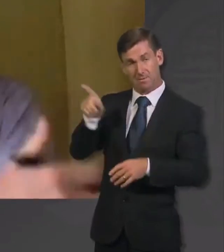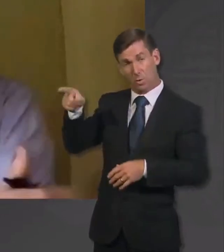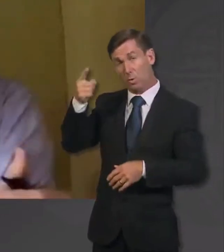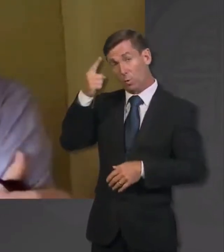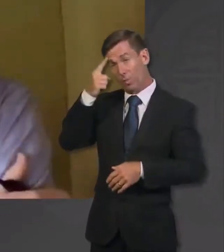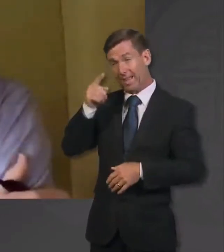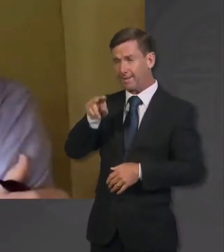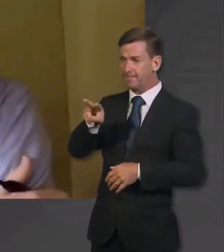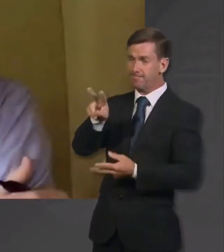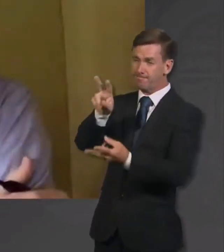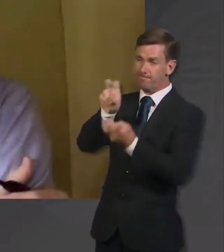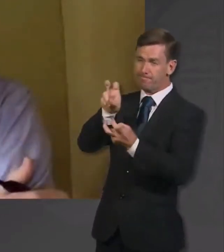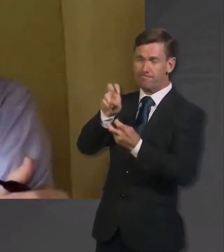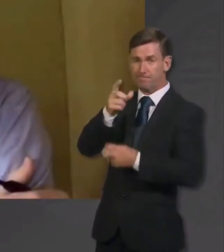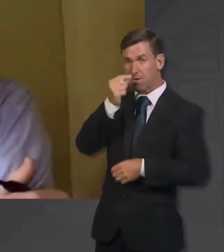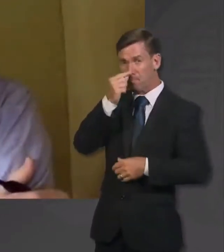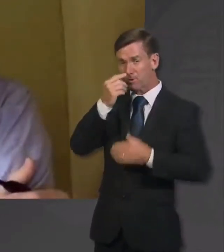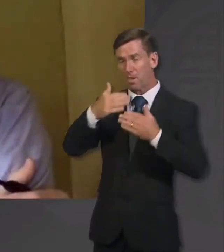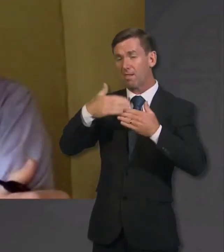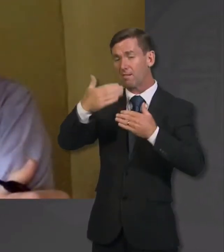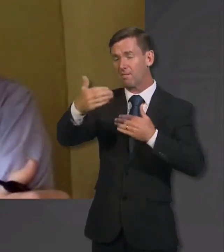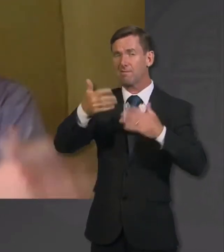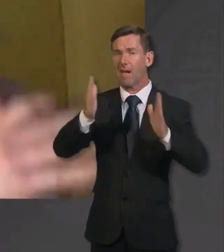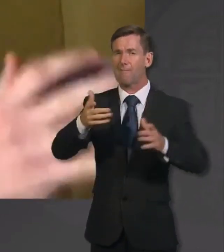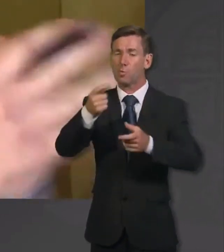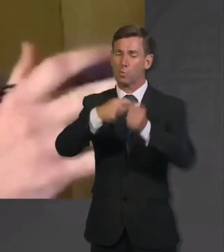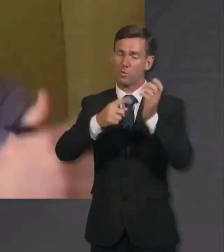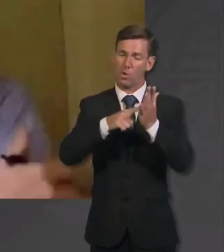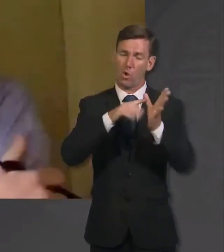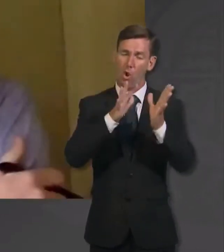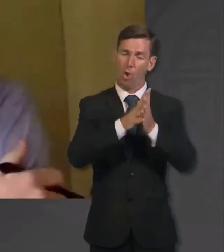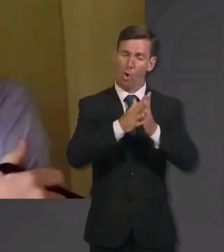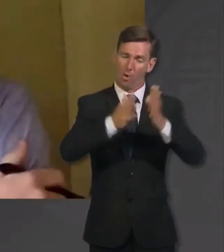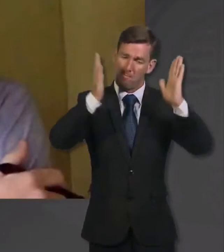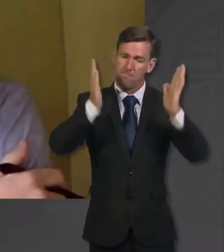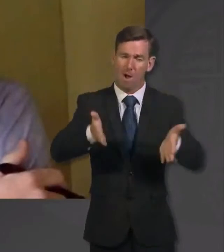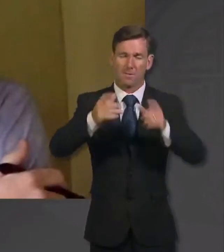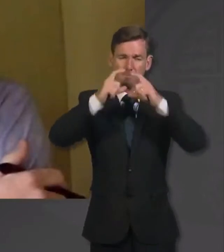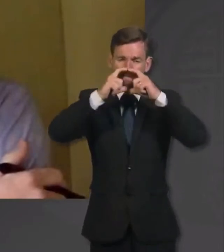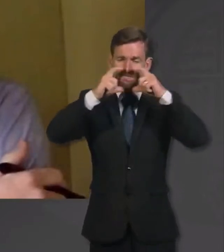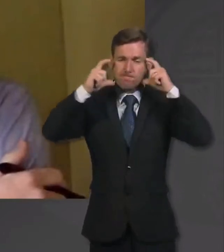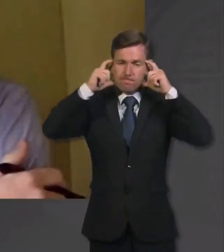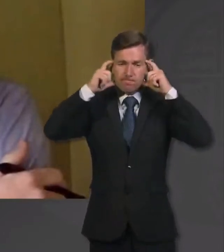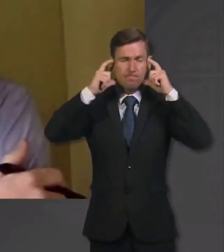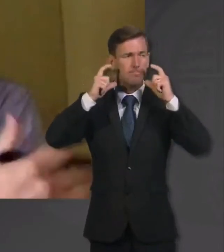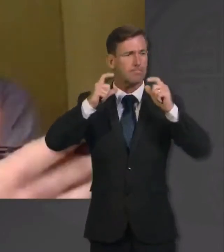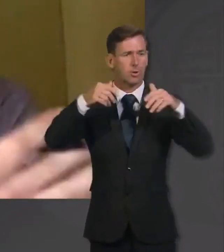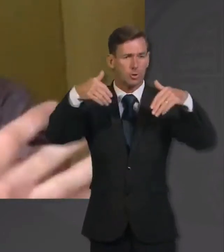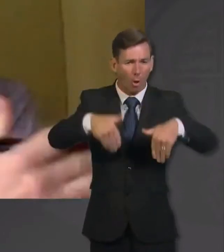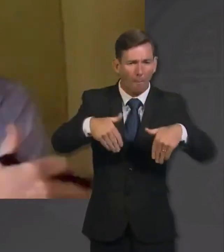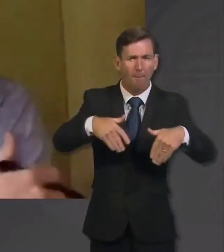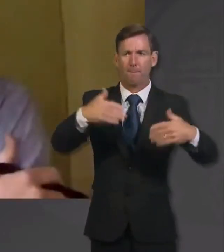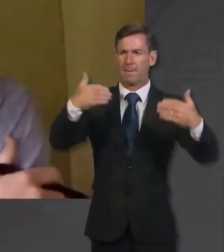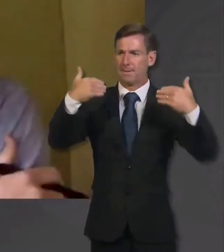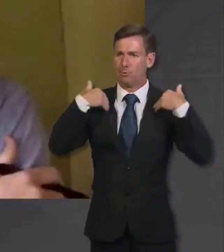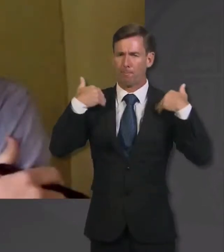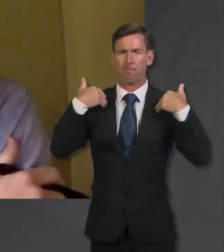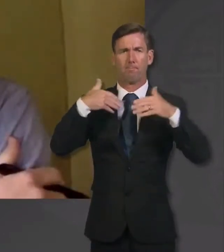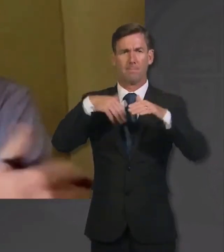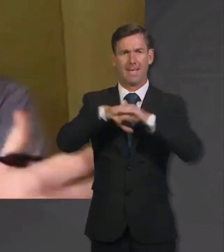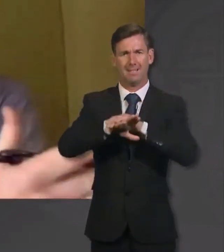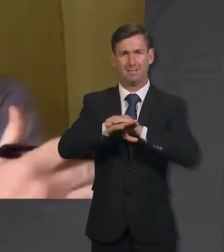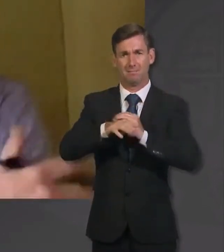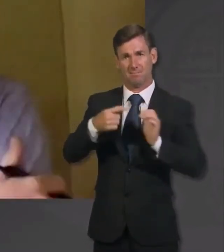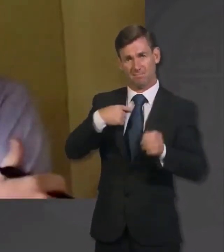and potentially like gyms going forward? Do you think it's a good thing for ministers like yourself to set an example by wearing them in public, like you say you have?